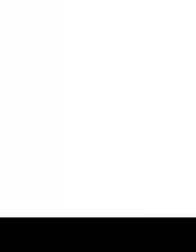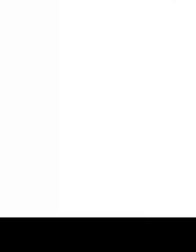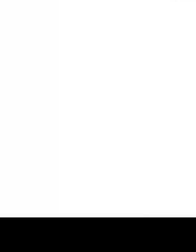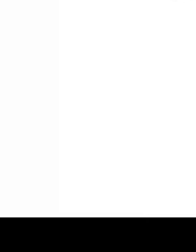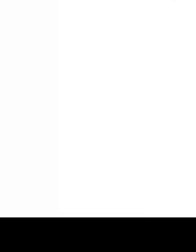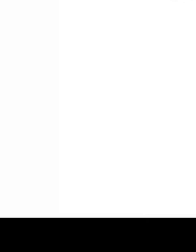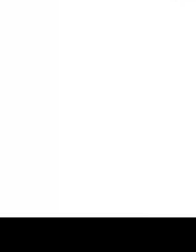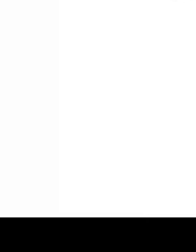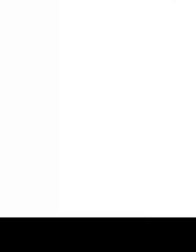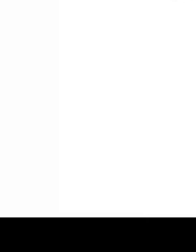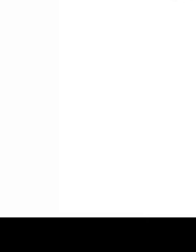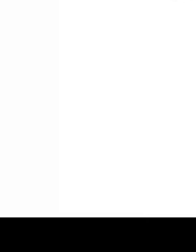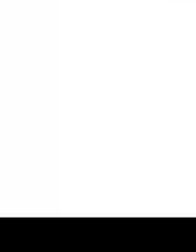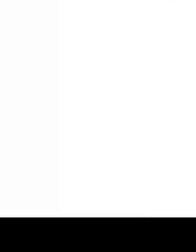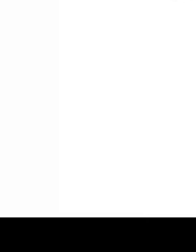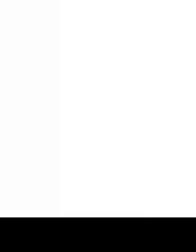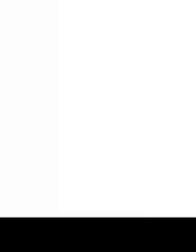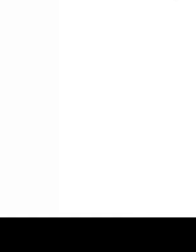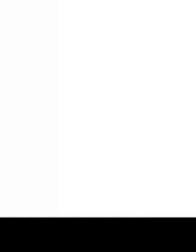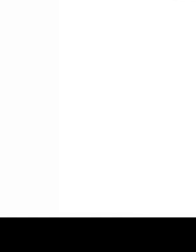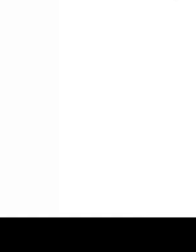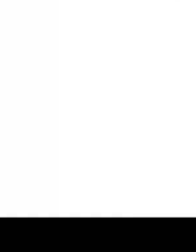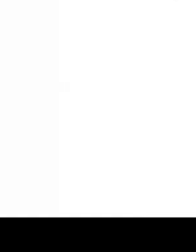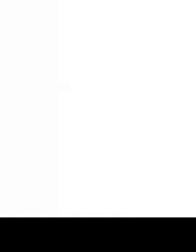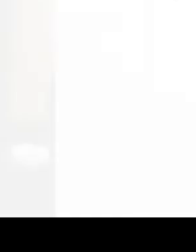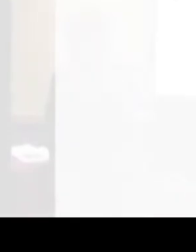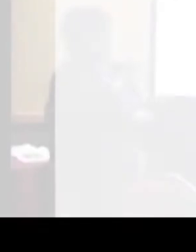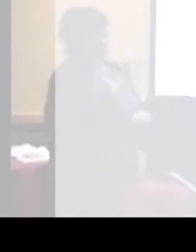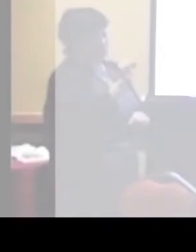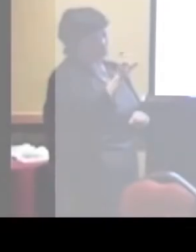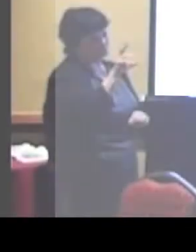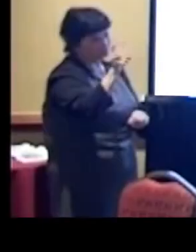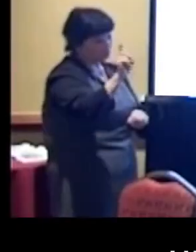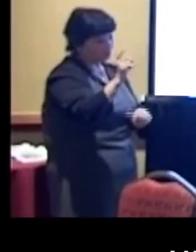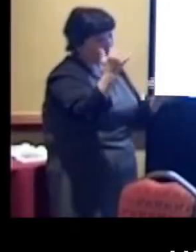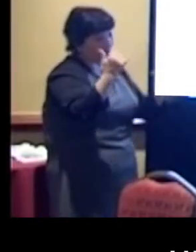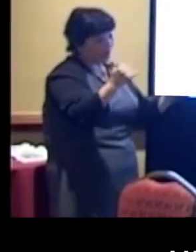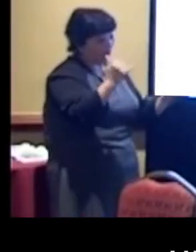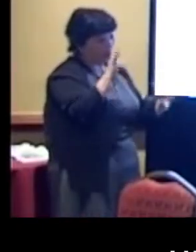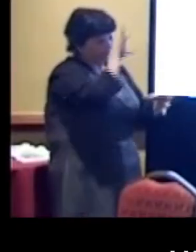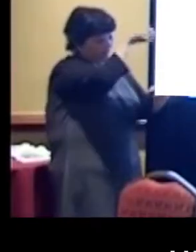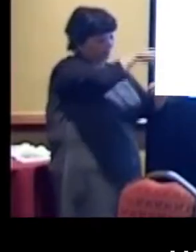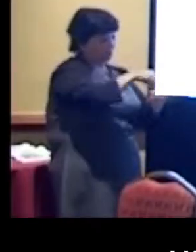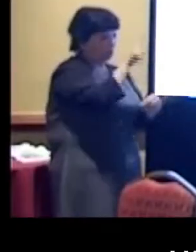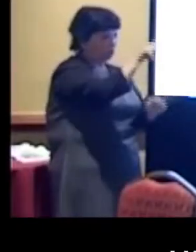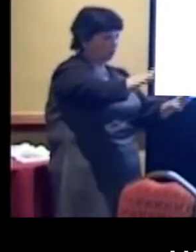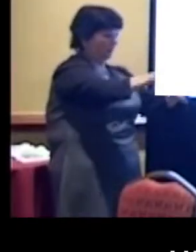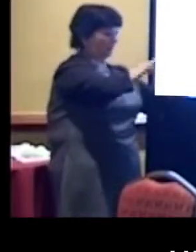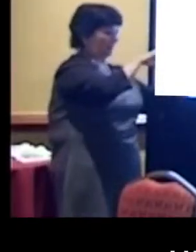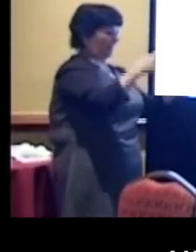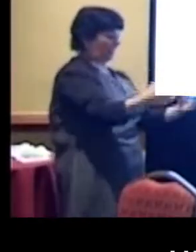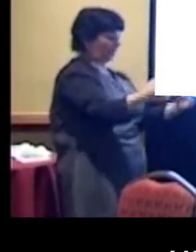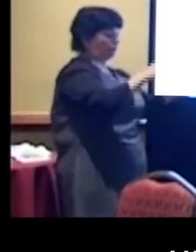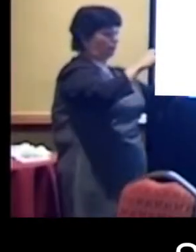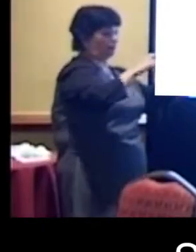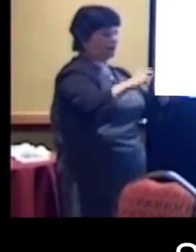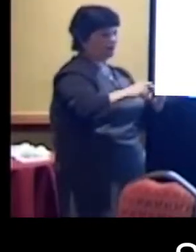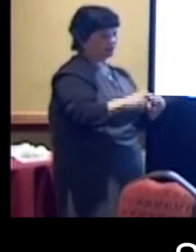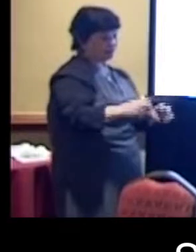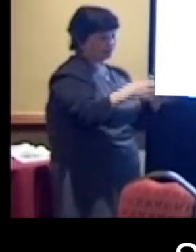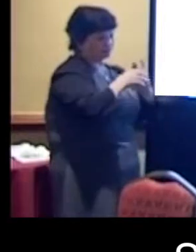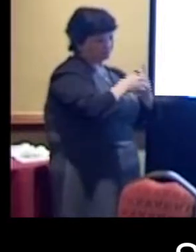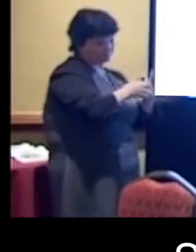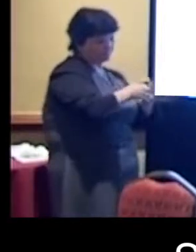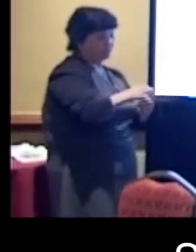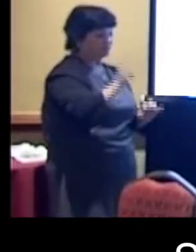be considered several different autism spectrum disorders have now been lumped under one category diagnostically. So